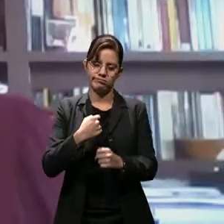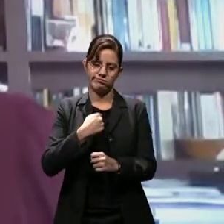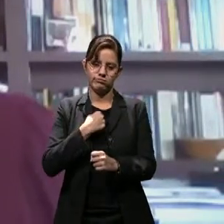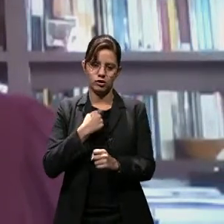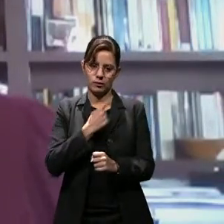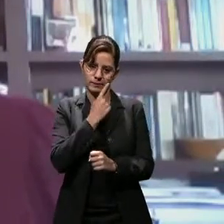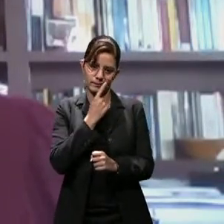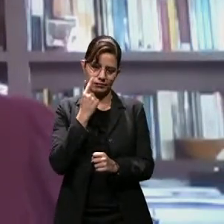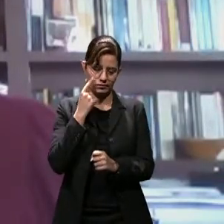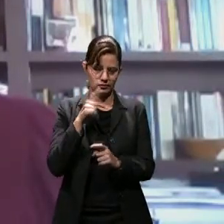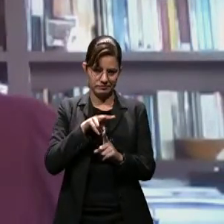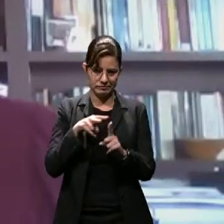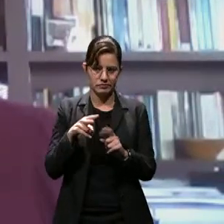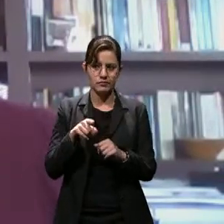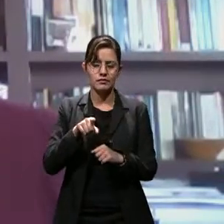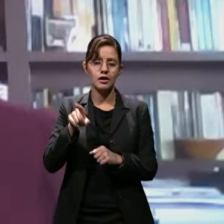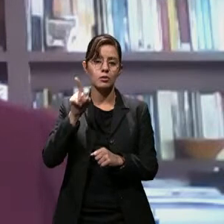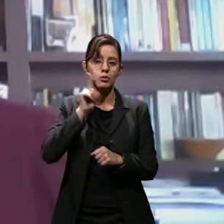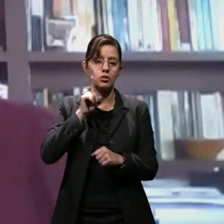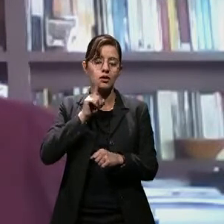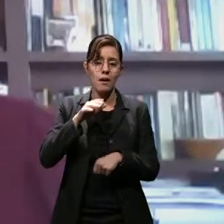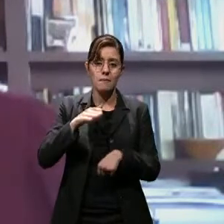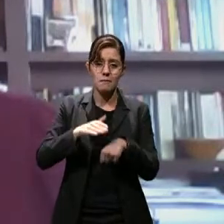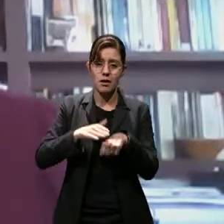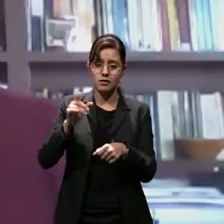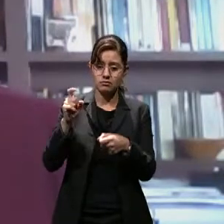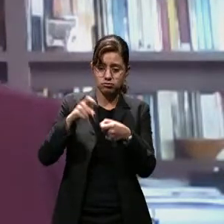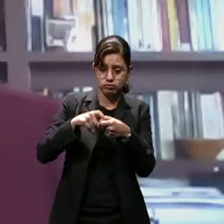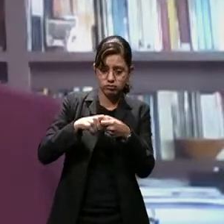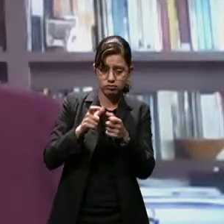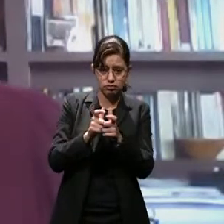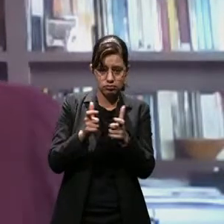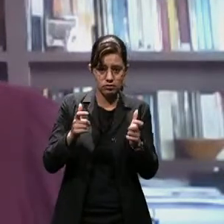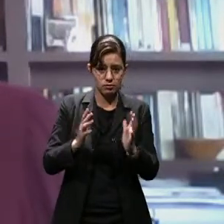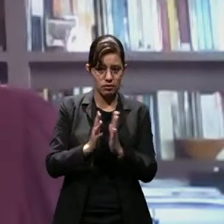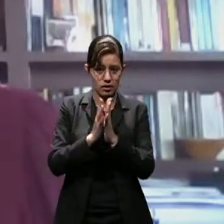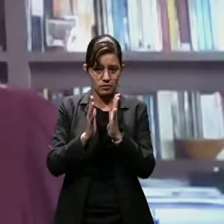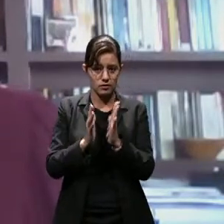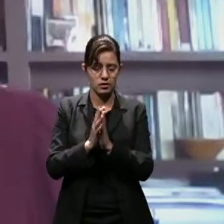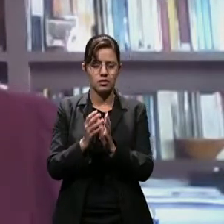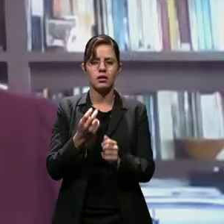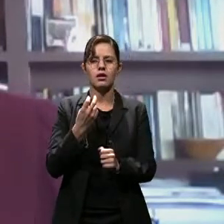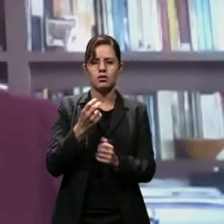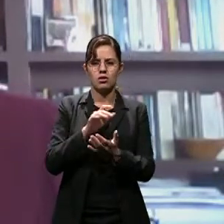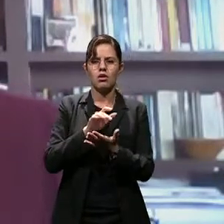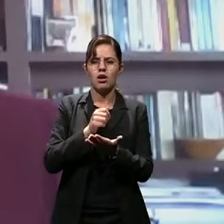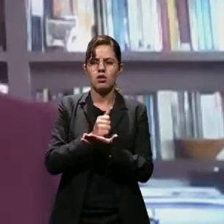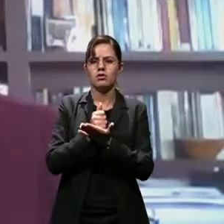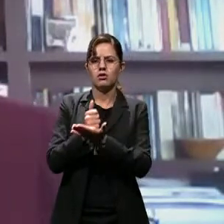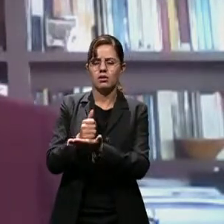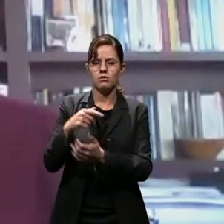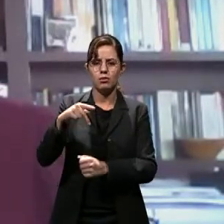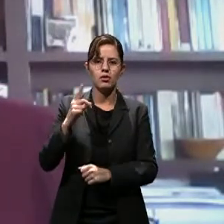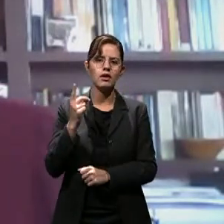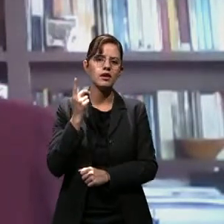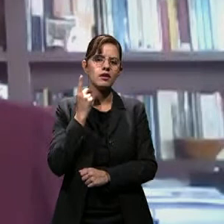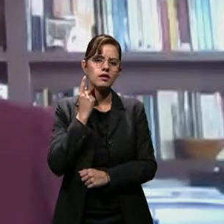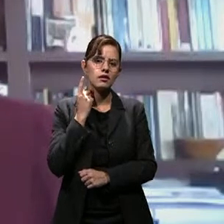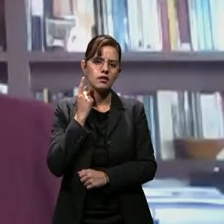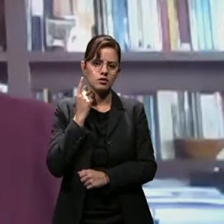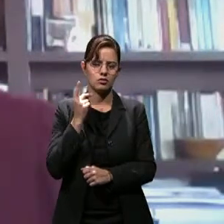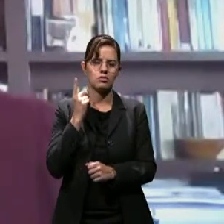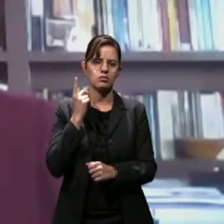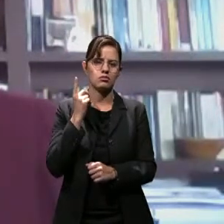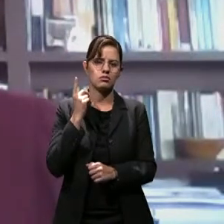according to my point of view, the presence of more people, more women in politics not only promotes their political and electoral rights,